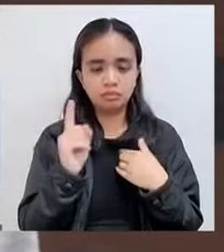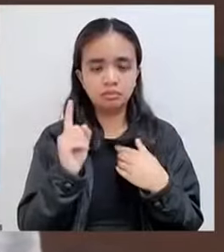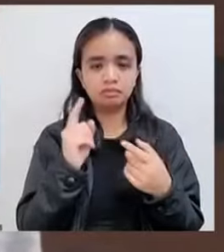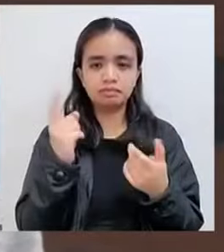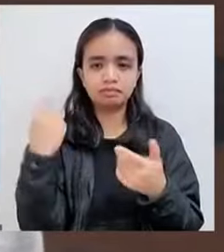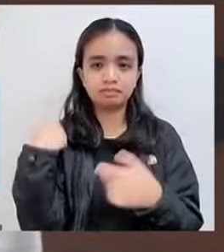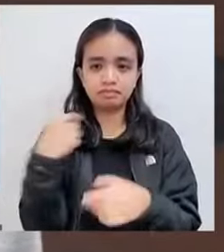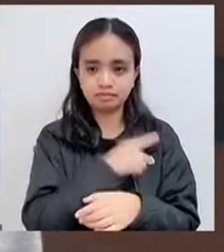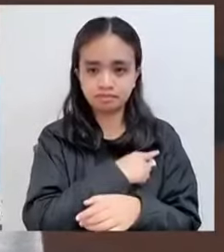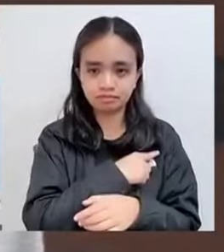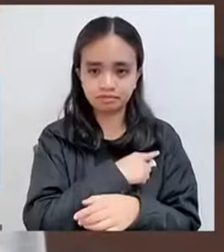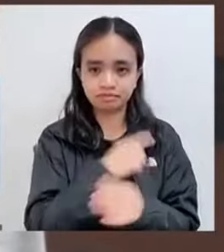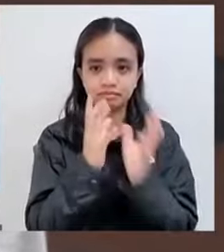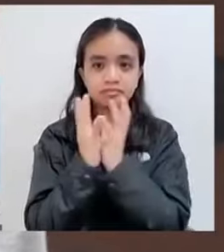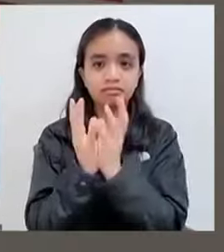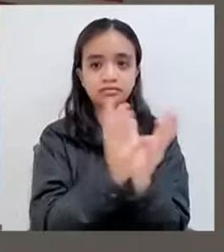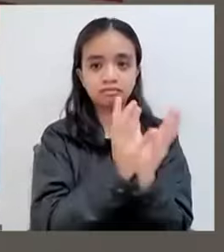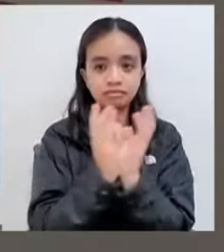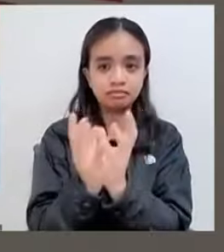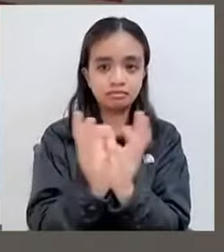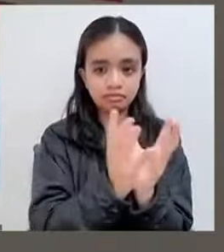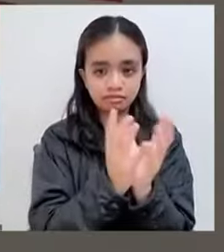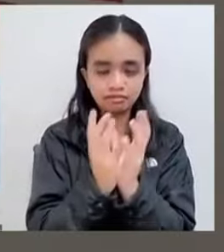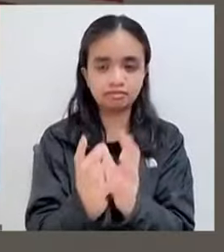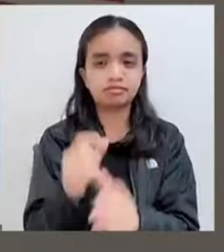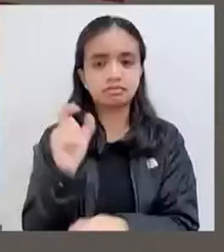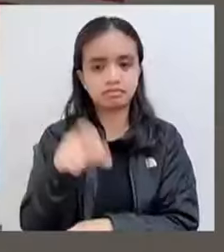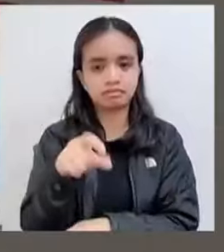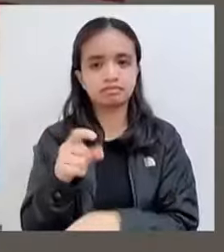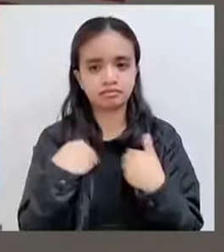I have to go with the other option.